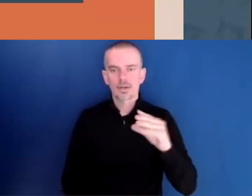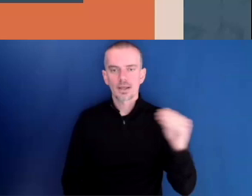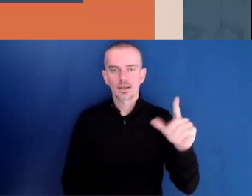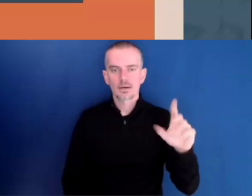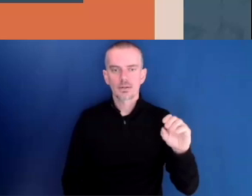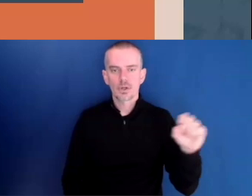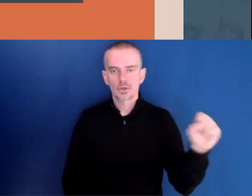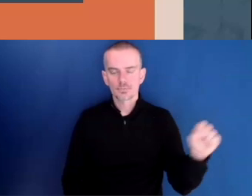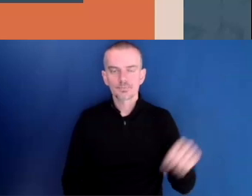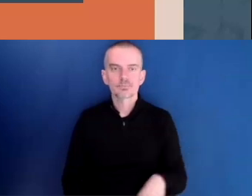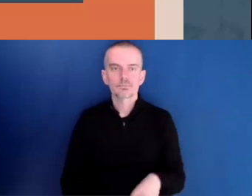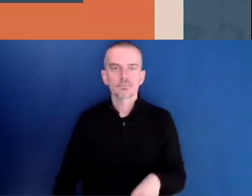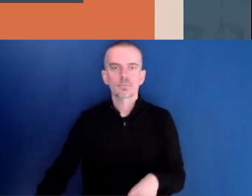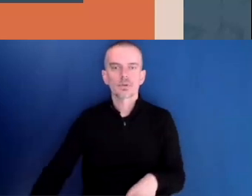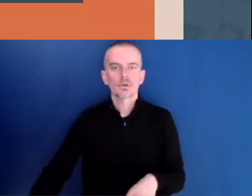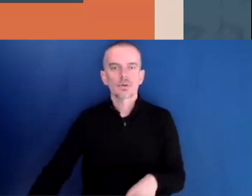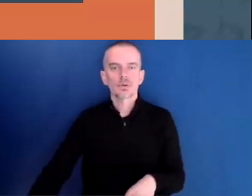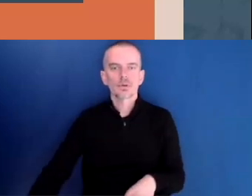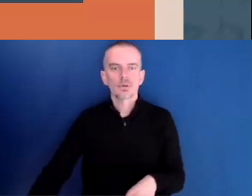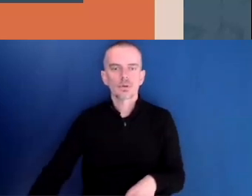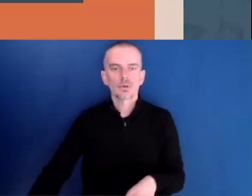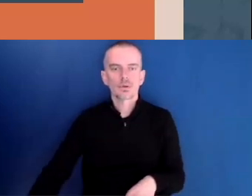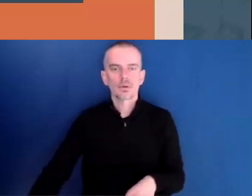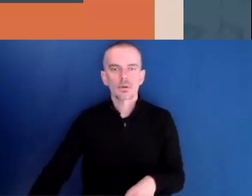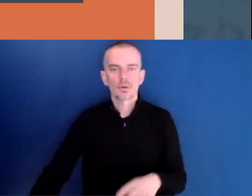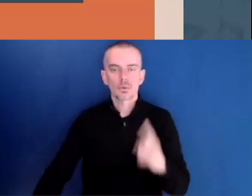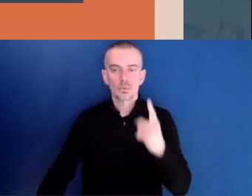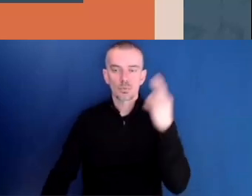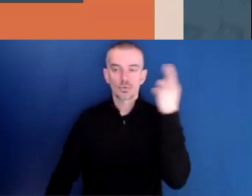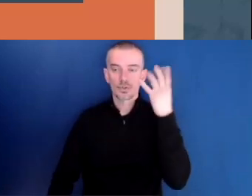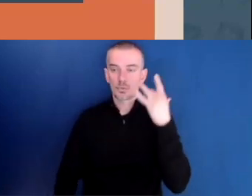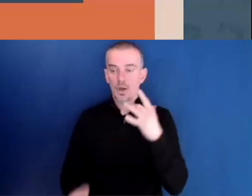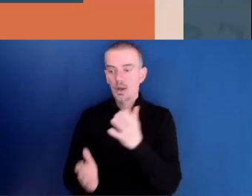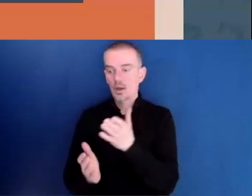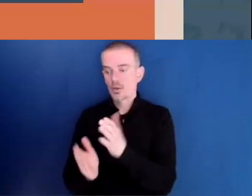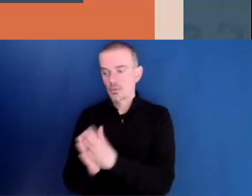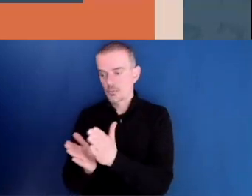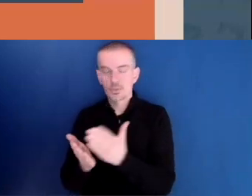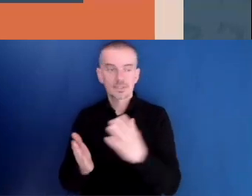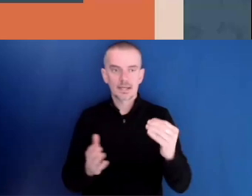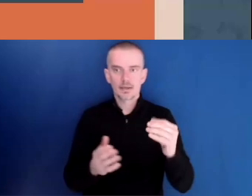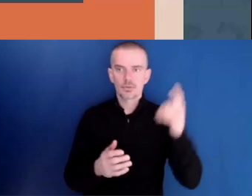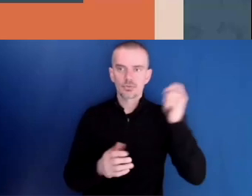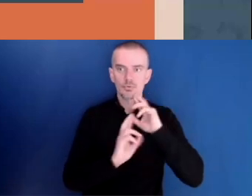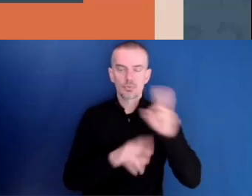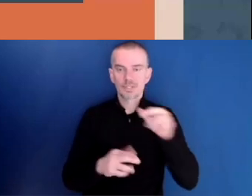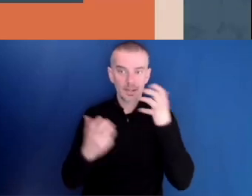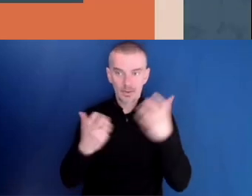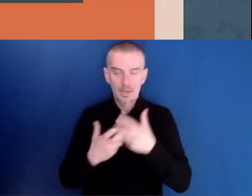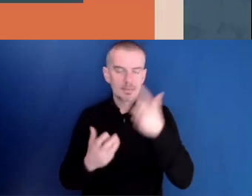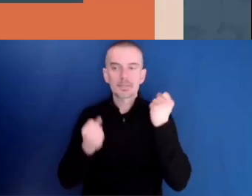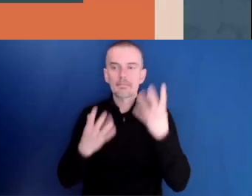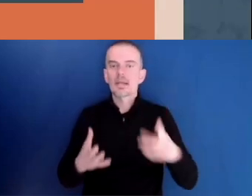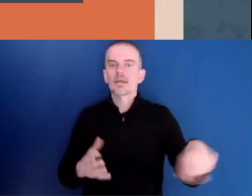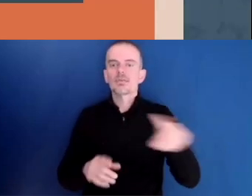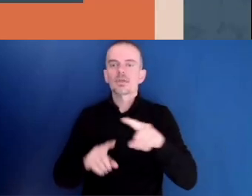One reason why an organization's books and grant reporting might not align is because many organizations rely on the what basis